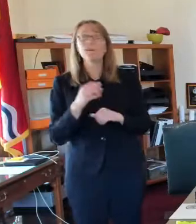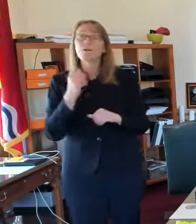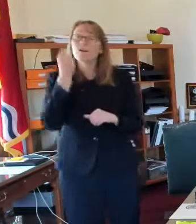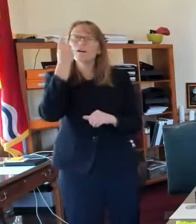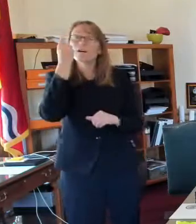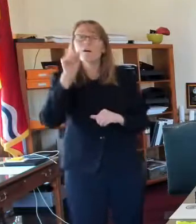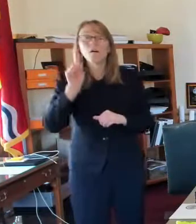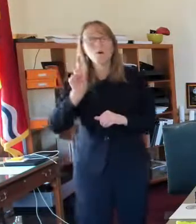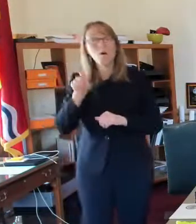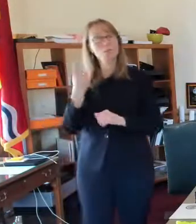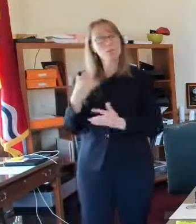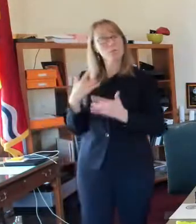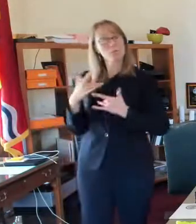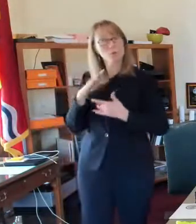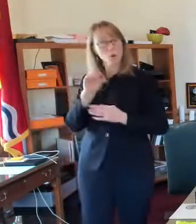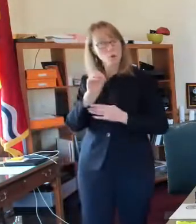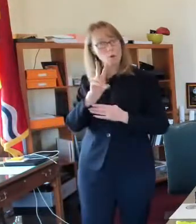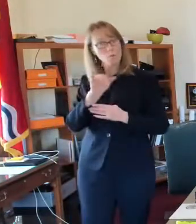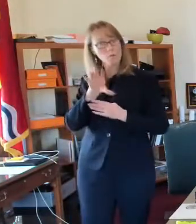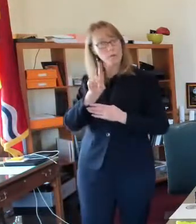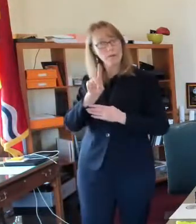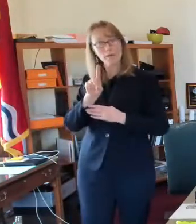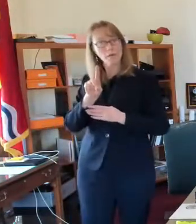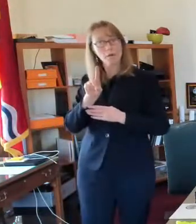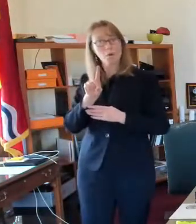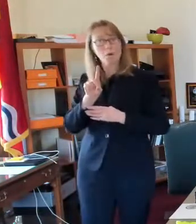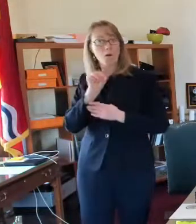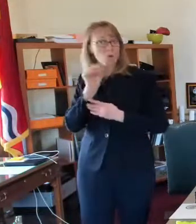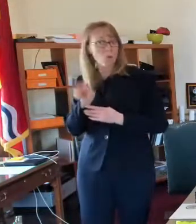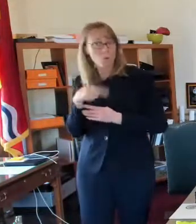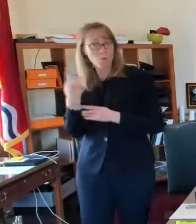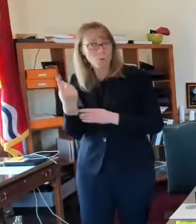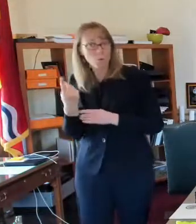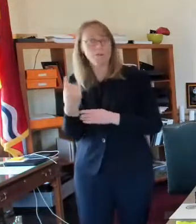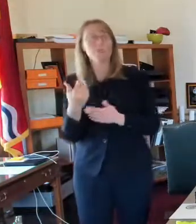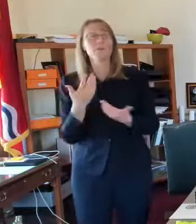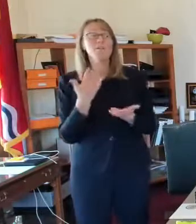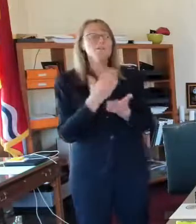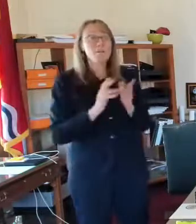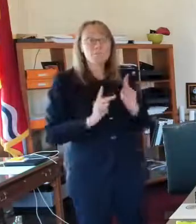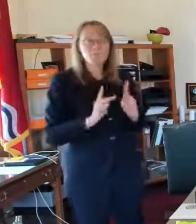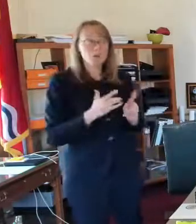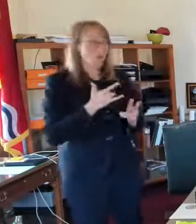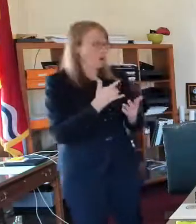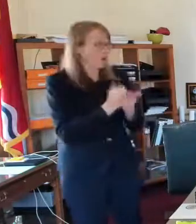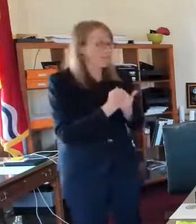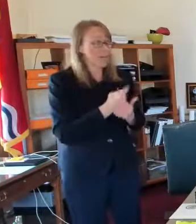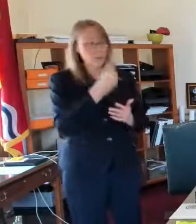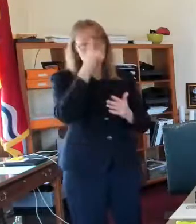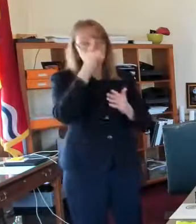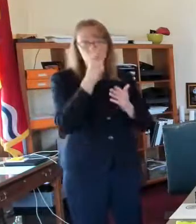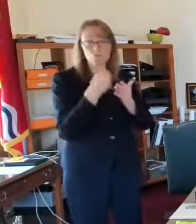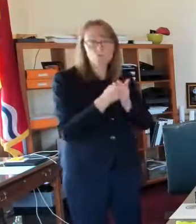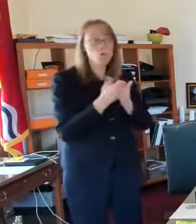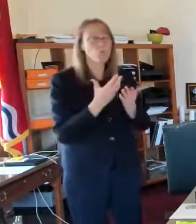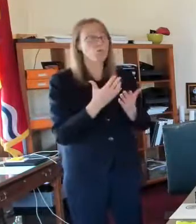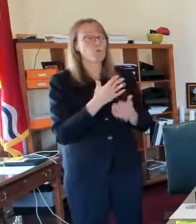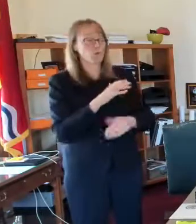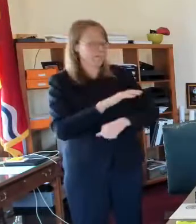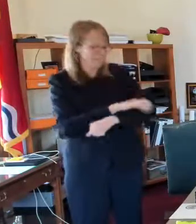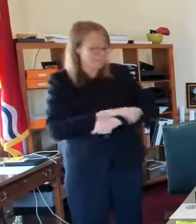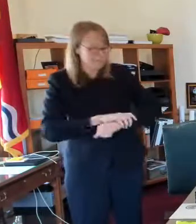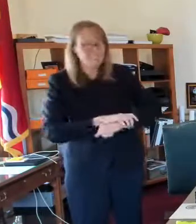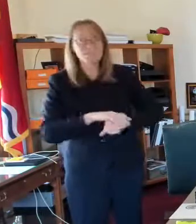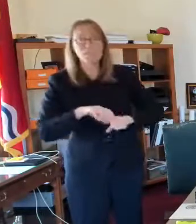heart attacks or strokes or break an arm or whatever emergency situation you have,